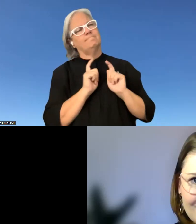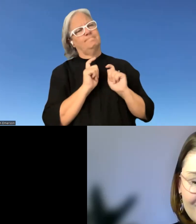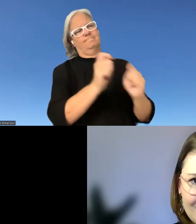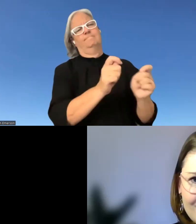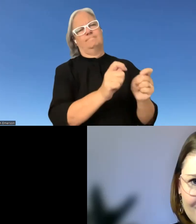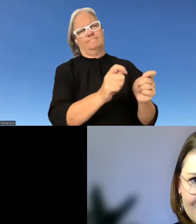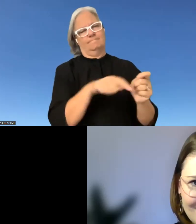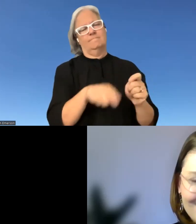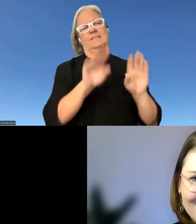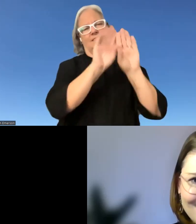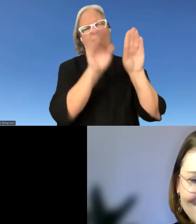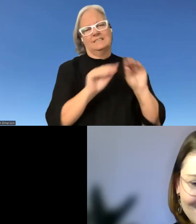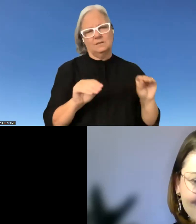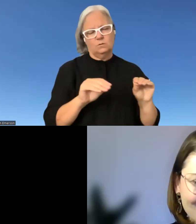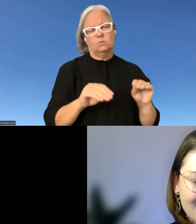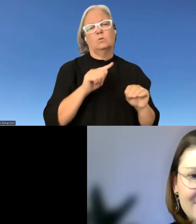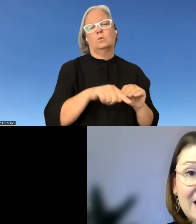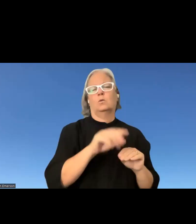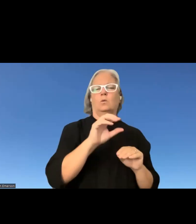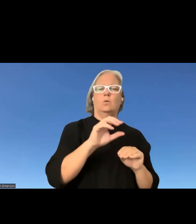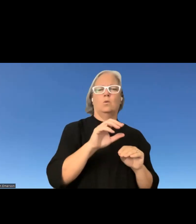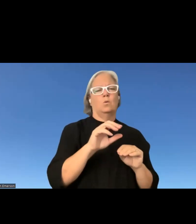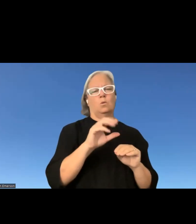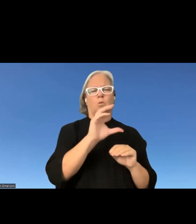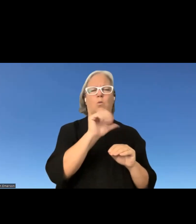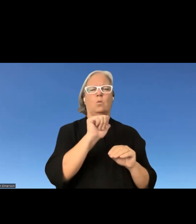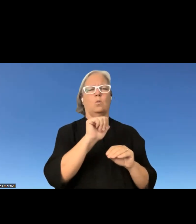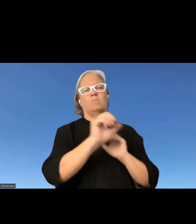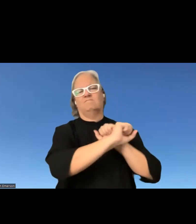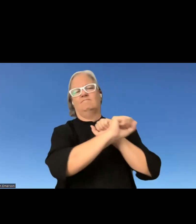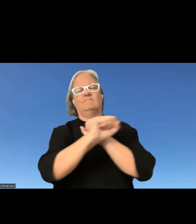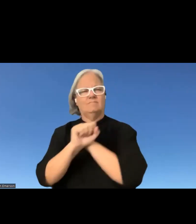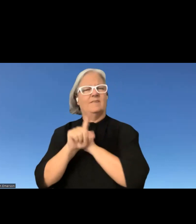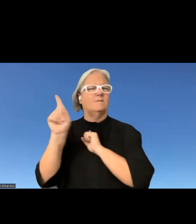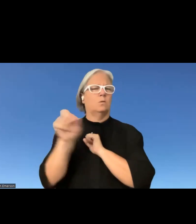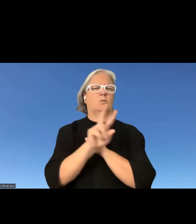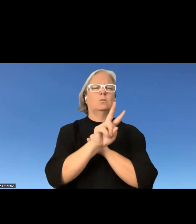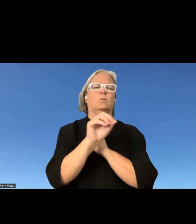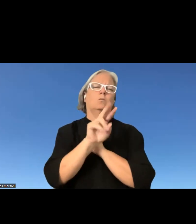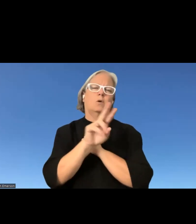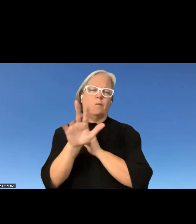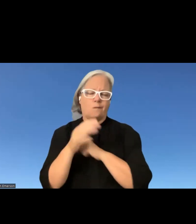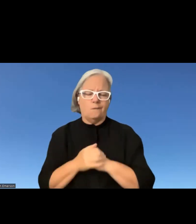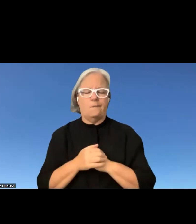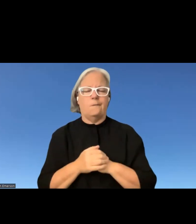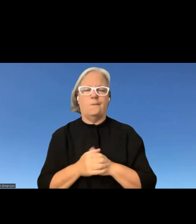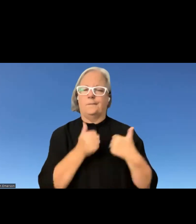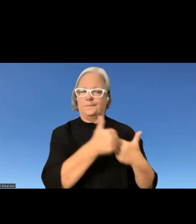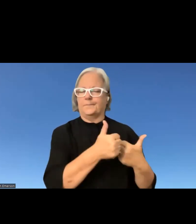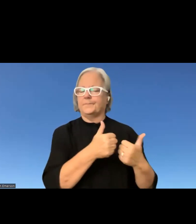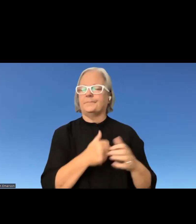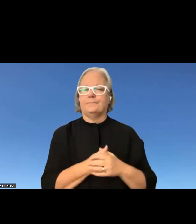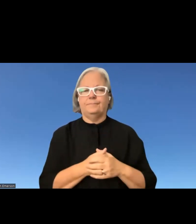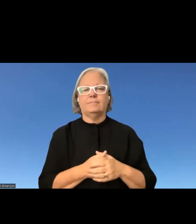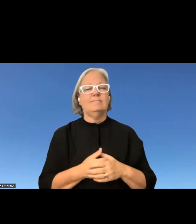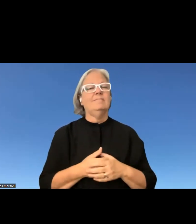ZeroCall25, so the conference in 25 and the awards. Yes, happy to do this. So as I mentioned also at the beginning, I was focusing very